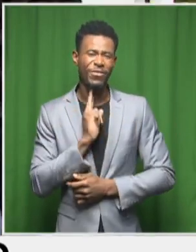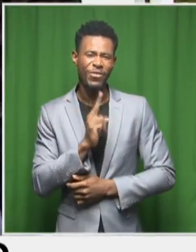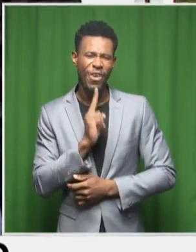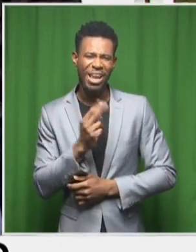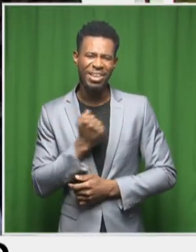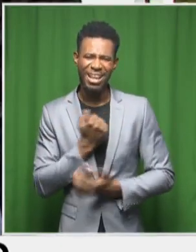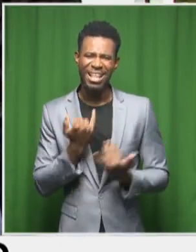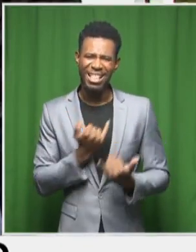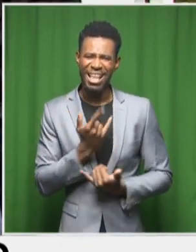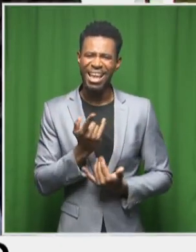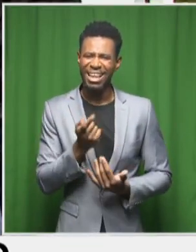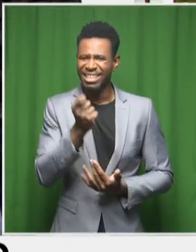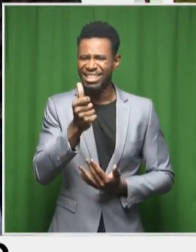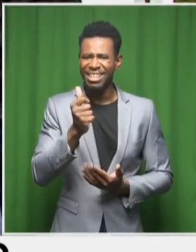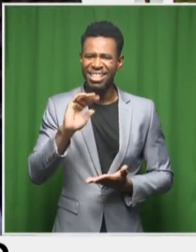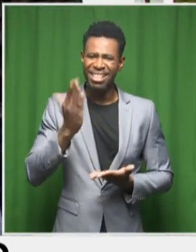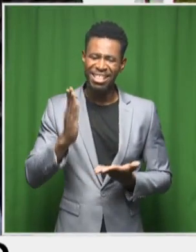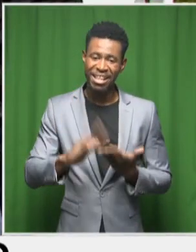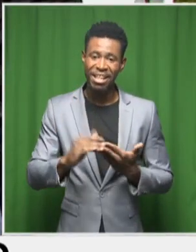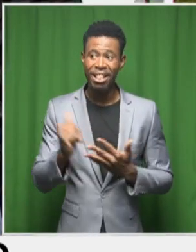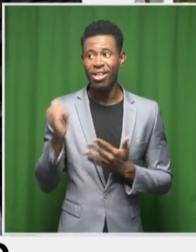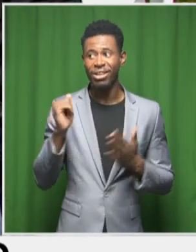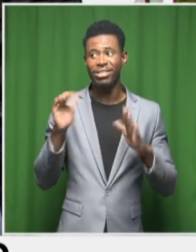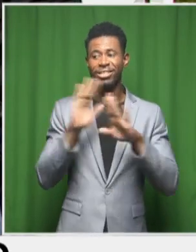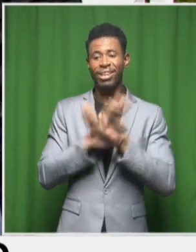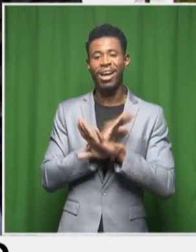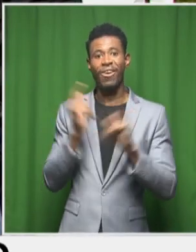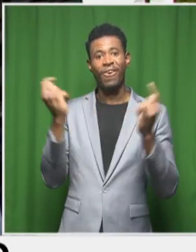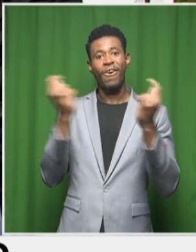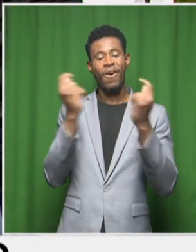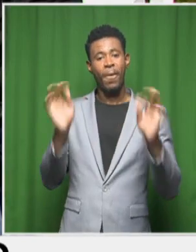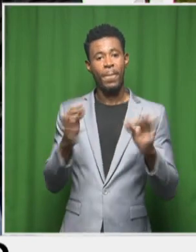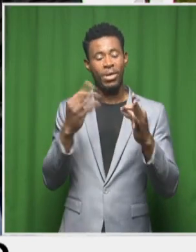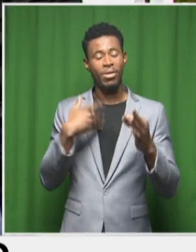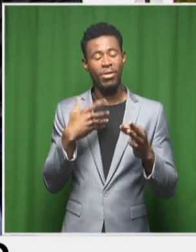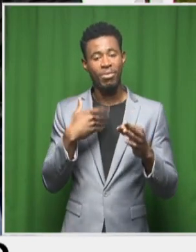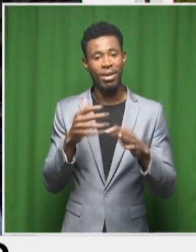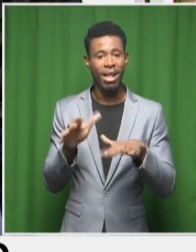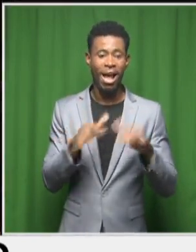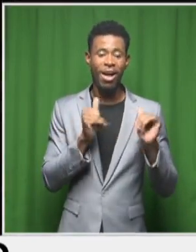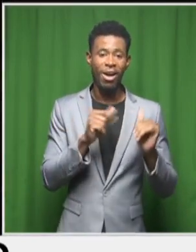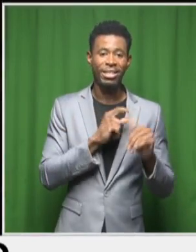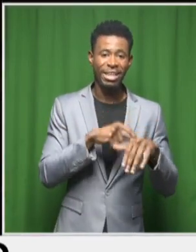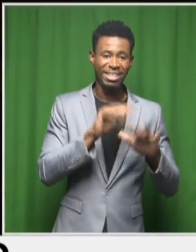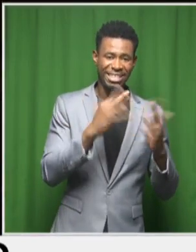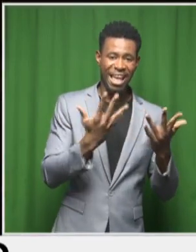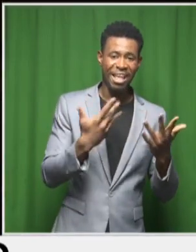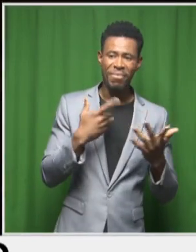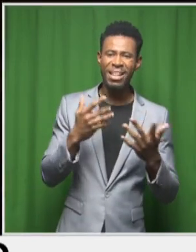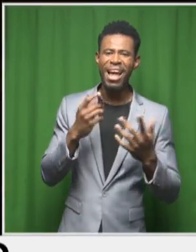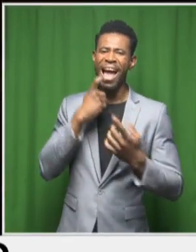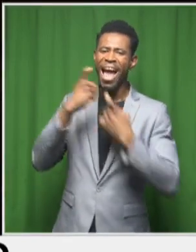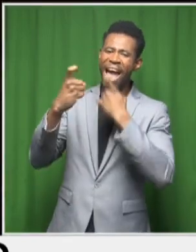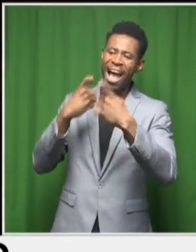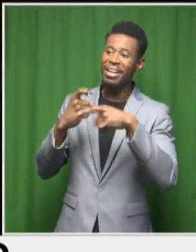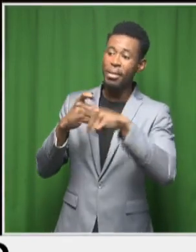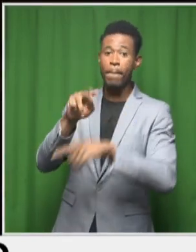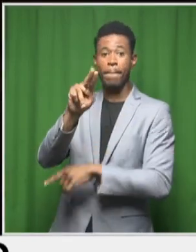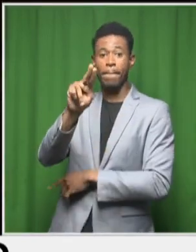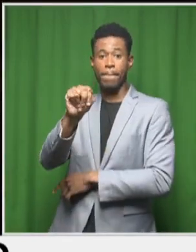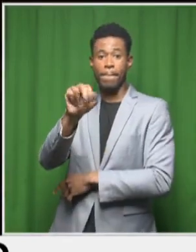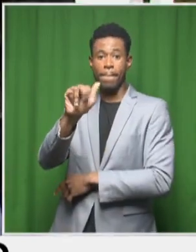had a concert last night. I left here at like 10 o'clock last night, shouting for Nasty C. I don't even understand, but I was